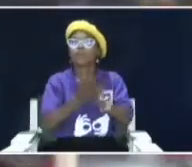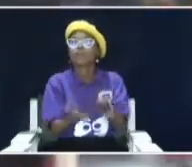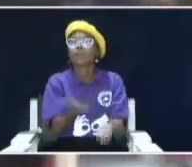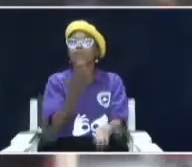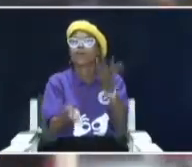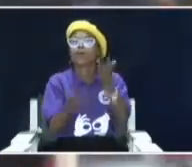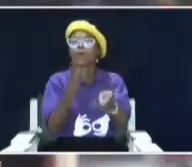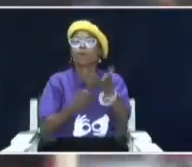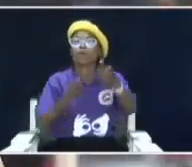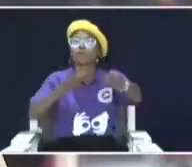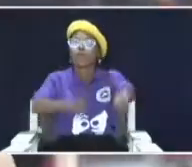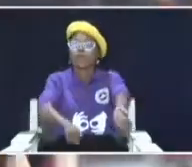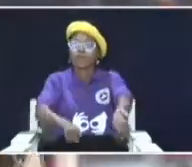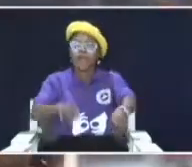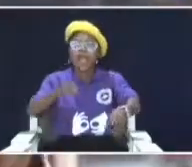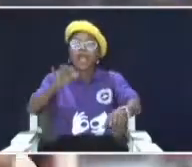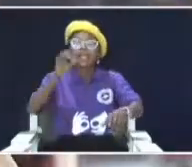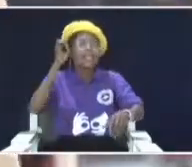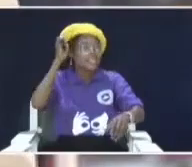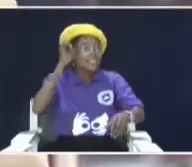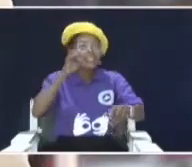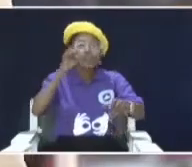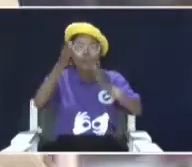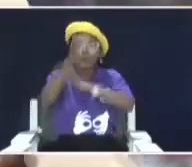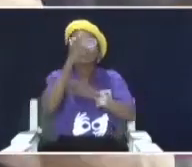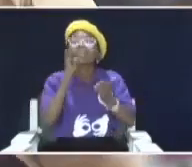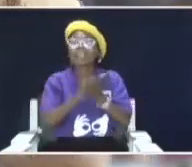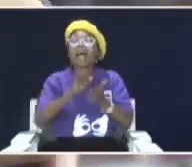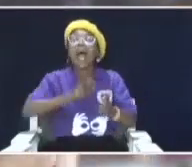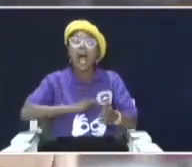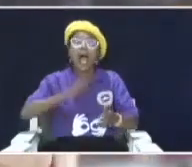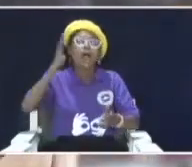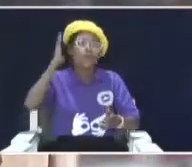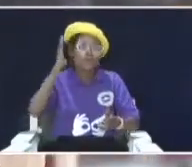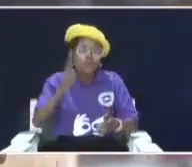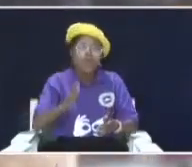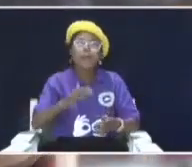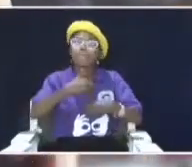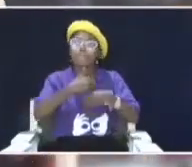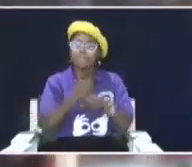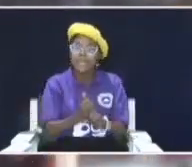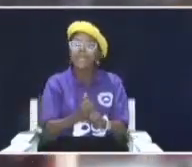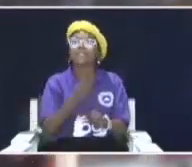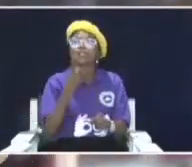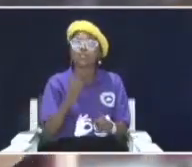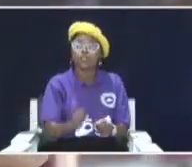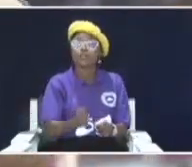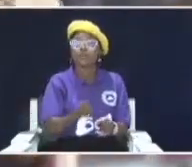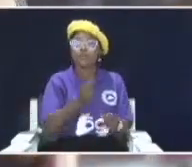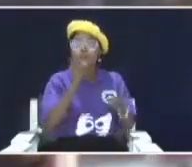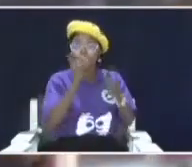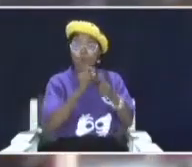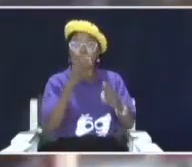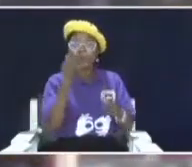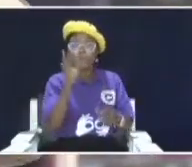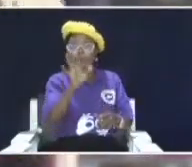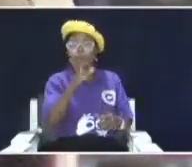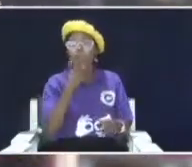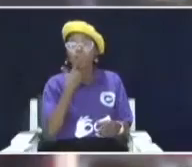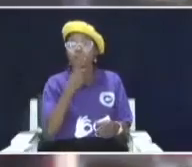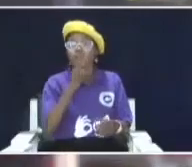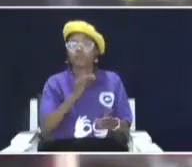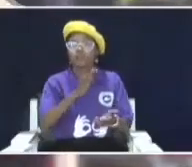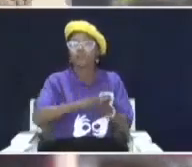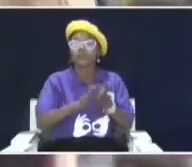He said, I will make my word in your mouth. I will make it fire. I will make the people, the problem,